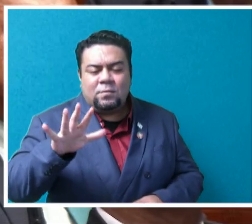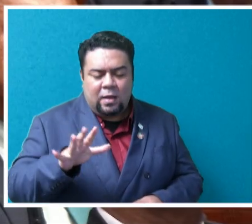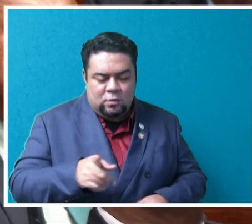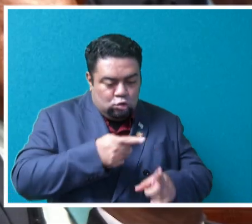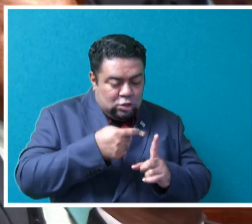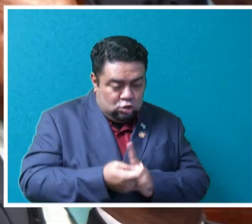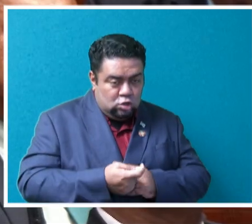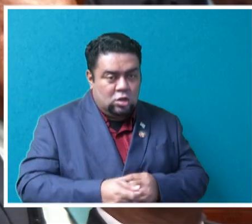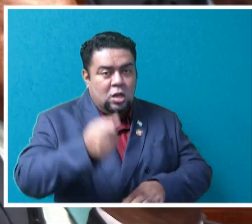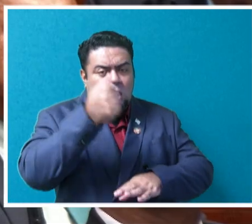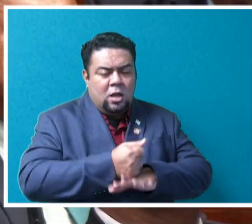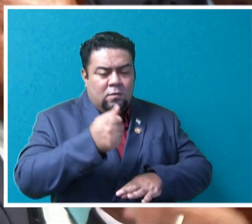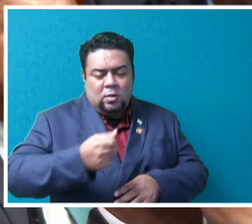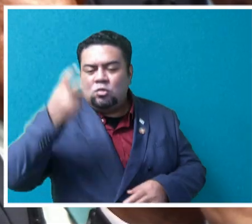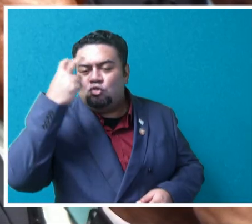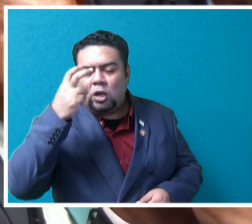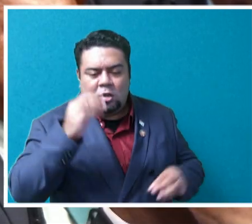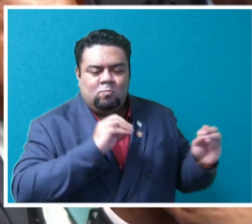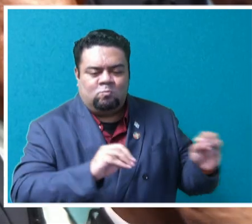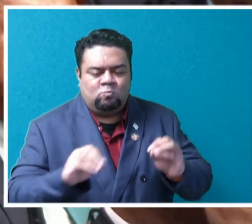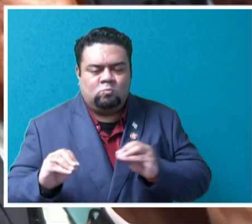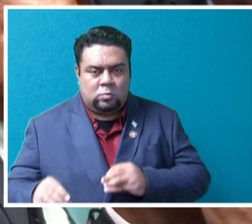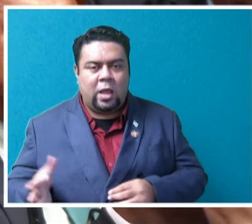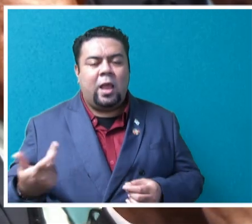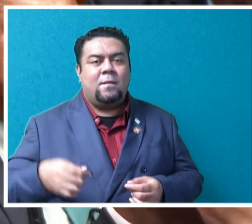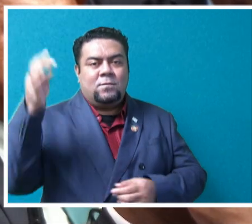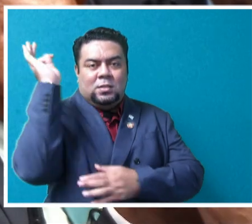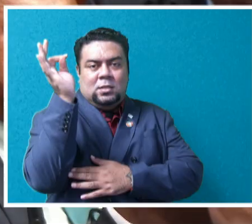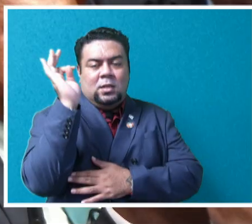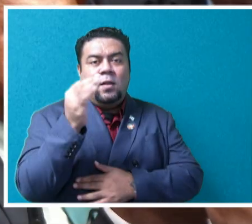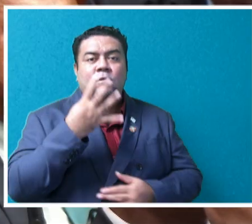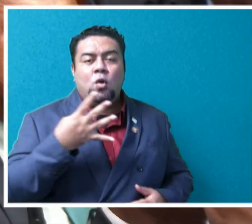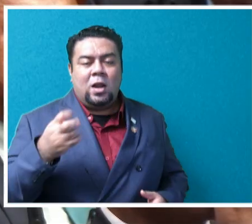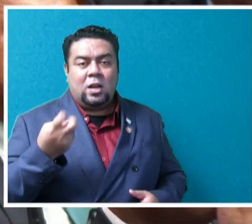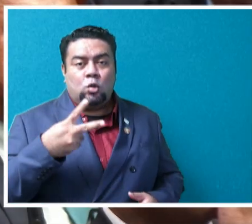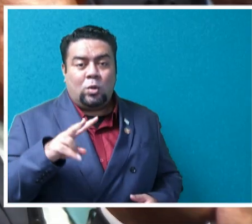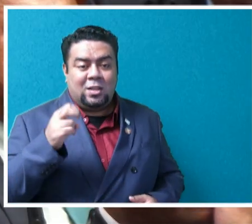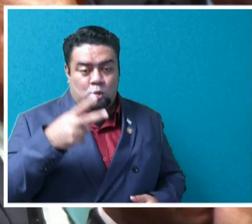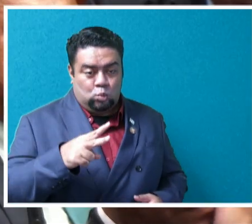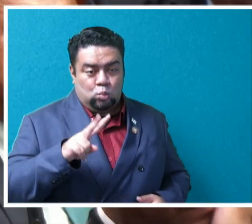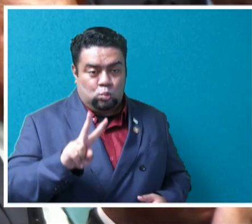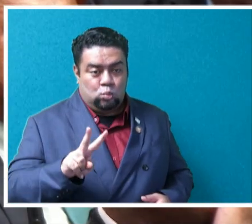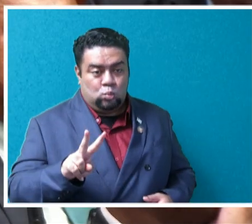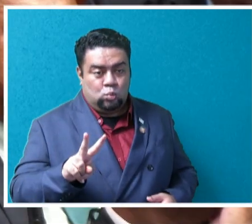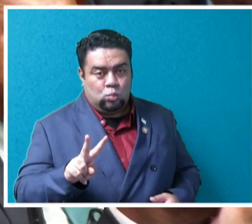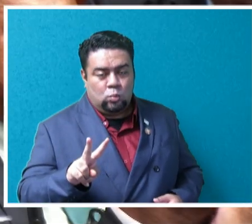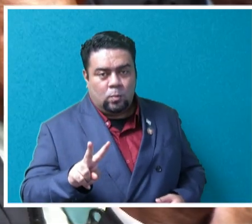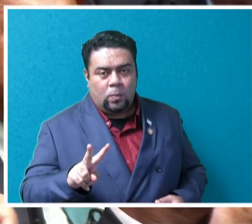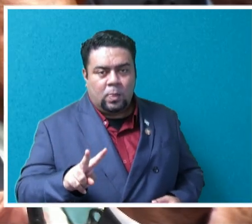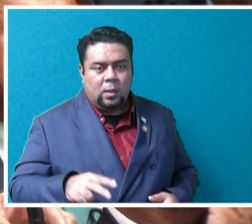governance training sessions and facilitated 422 informal title sittings.